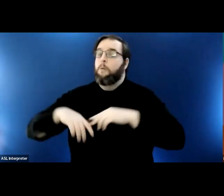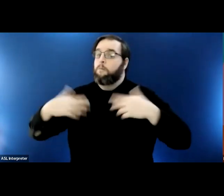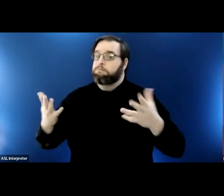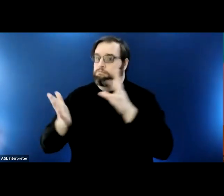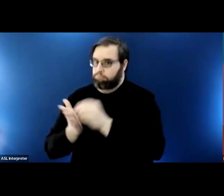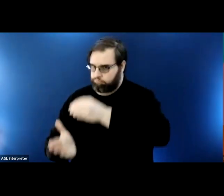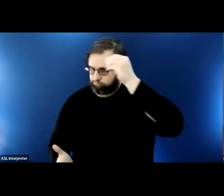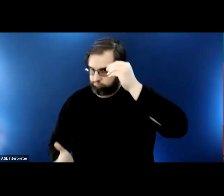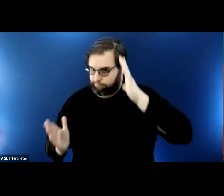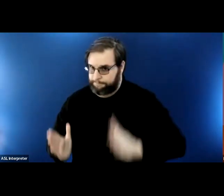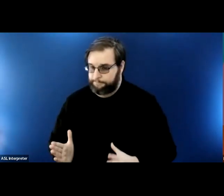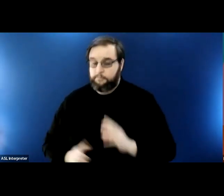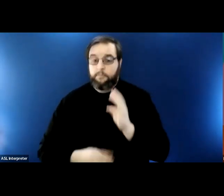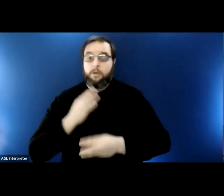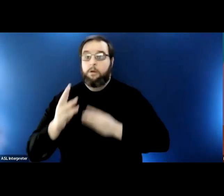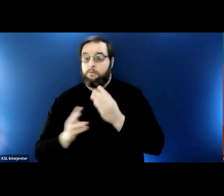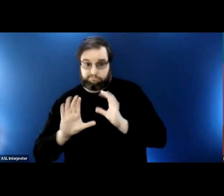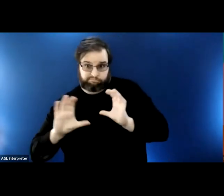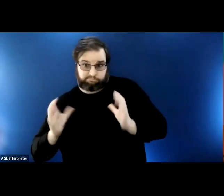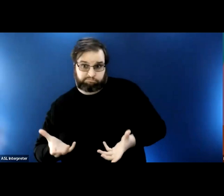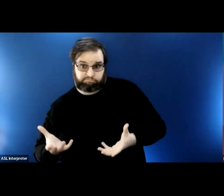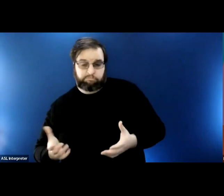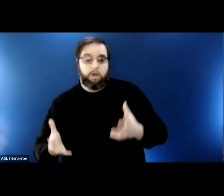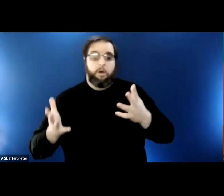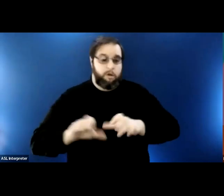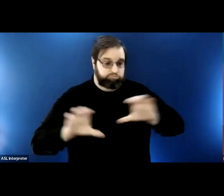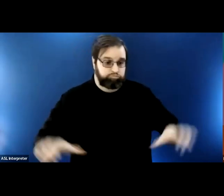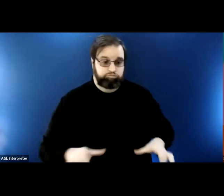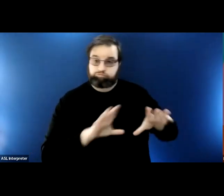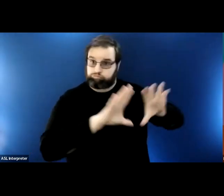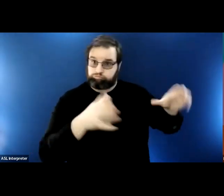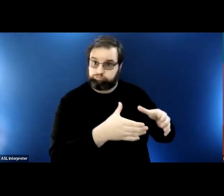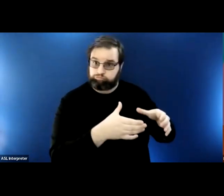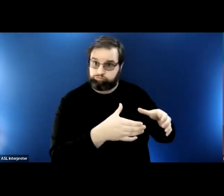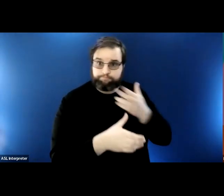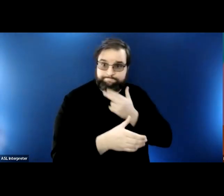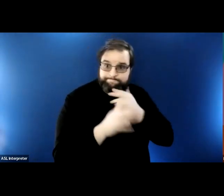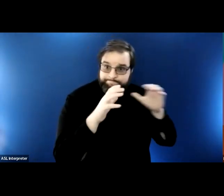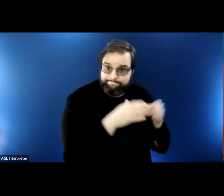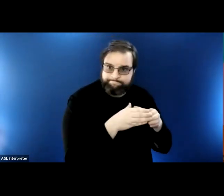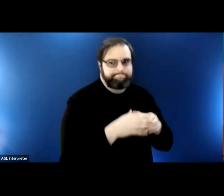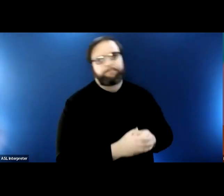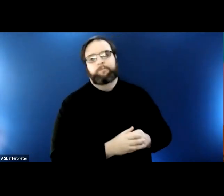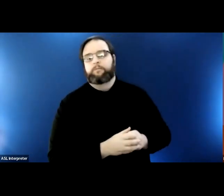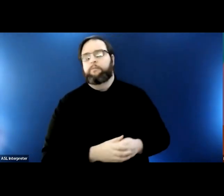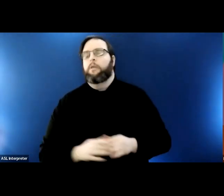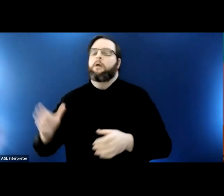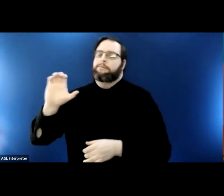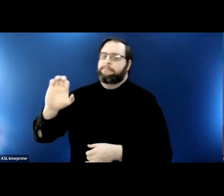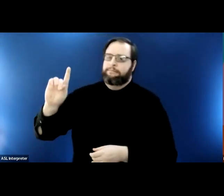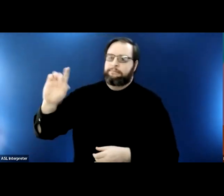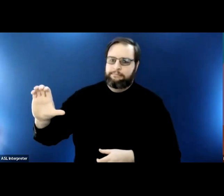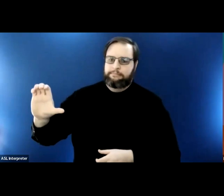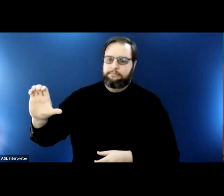But if real change is to occur, the administration can't do it alone. It will take our federal partners like CDC to make